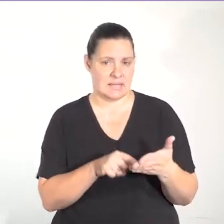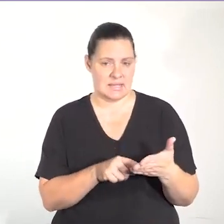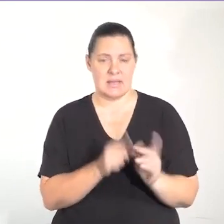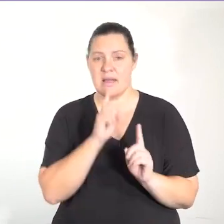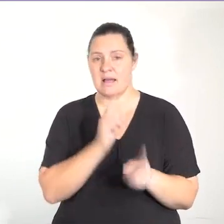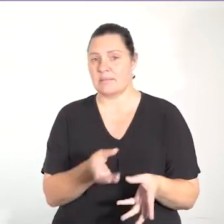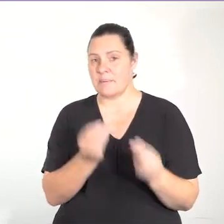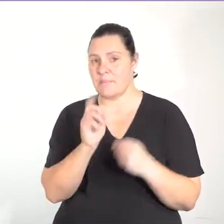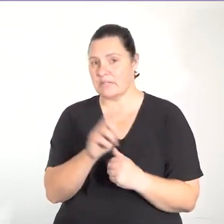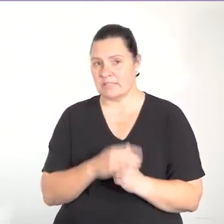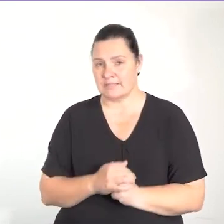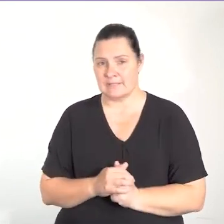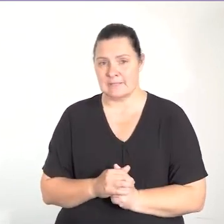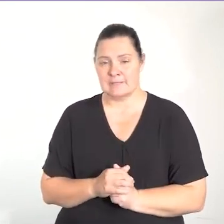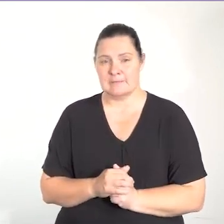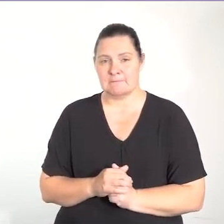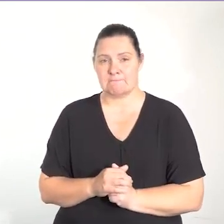calculator, what answer do you get?